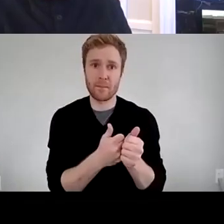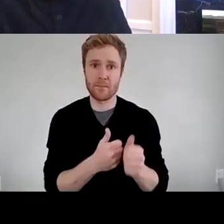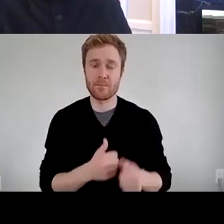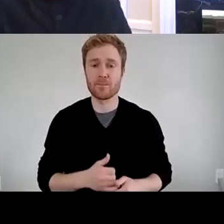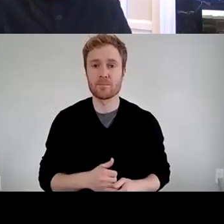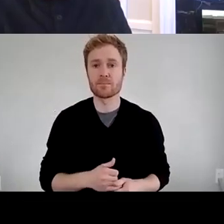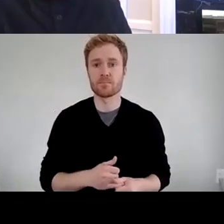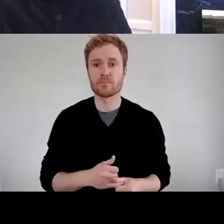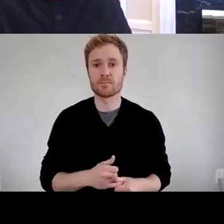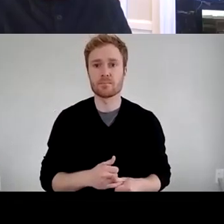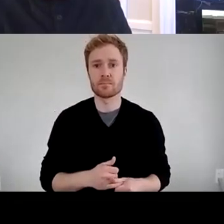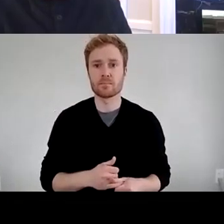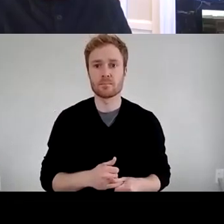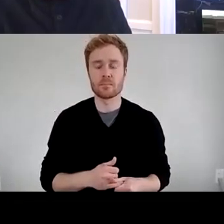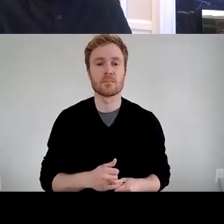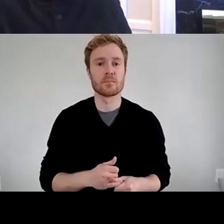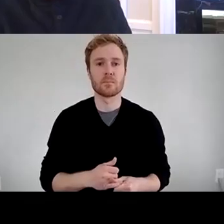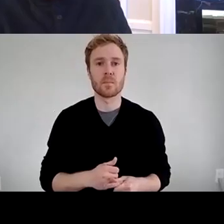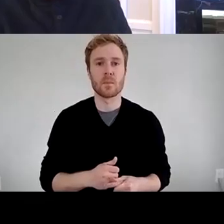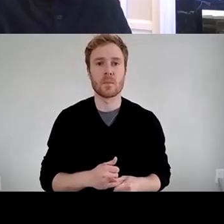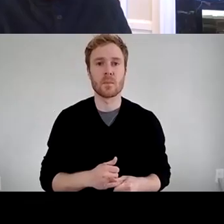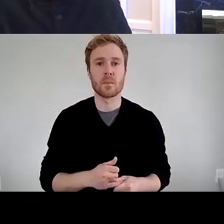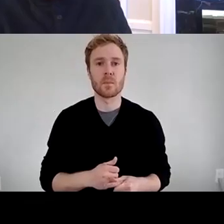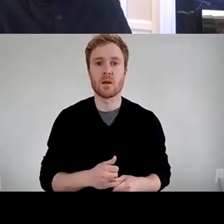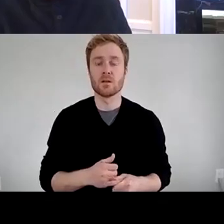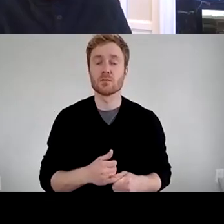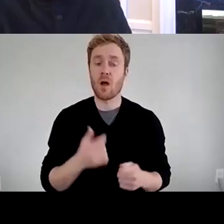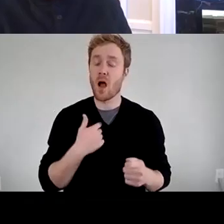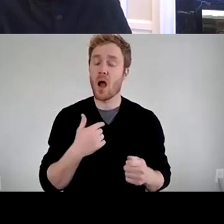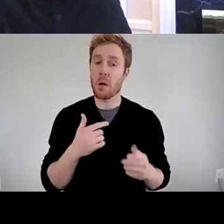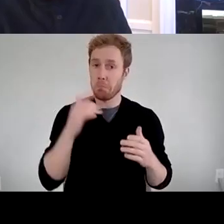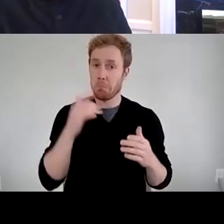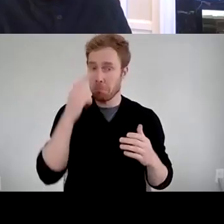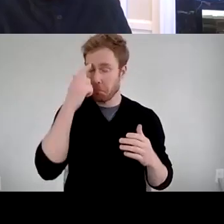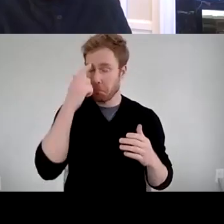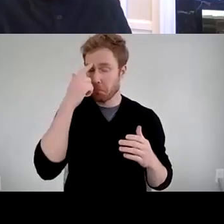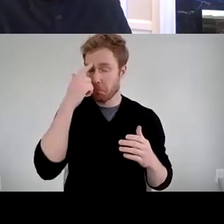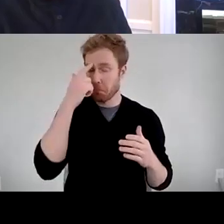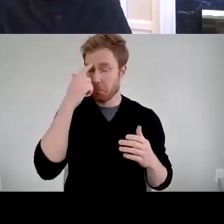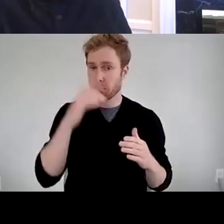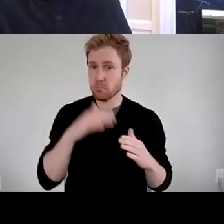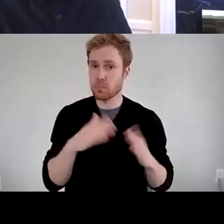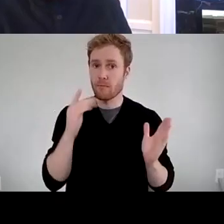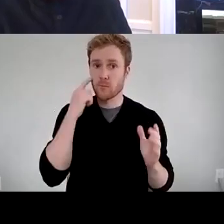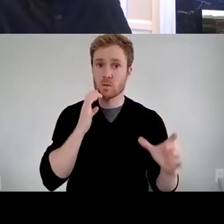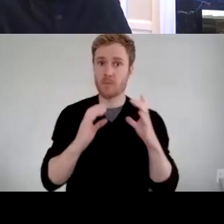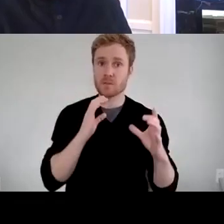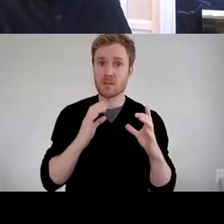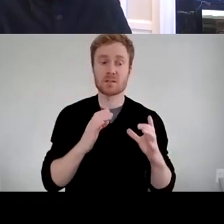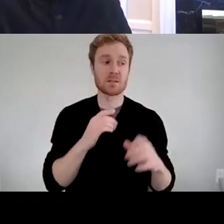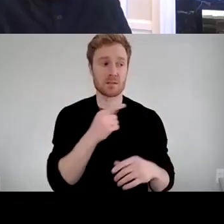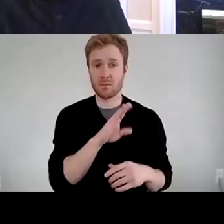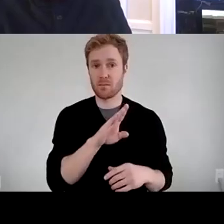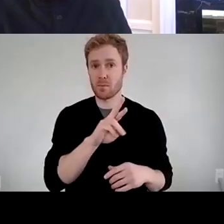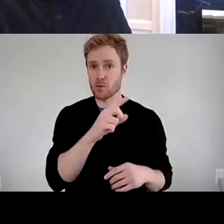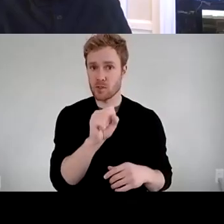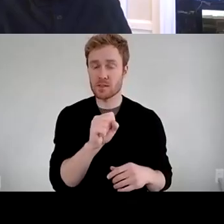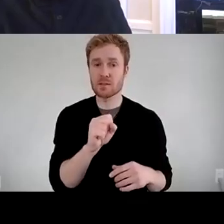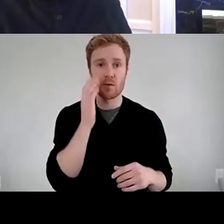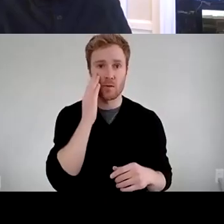they were actually in school learning. And so how do you make up for that lost time? I believe we need to start having a conversation about year-round